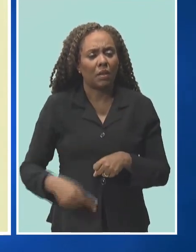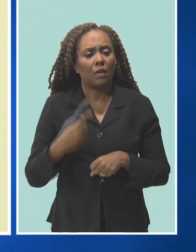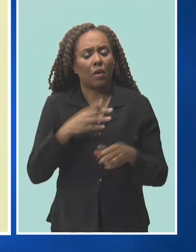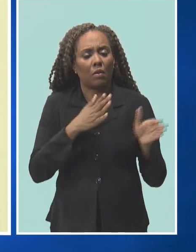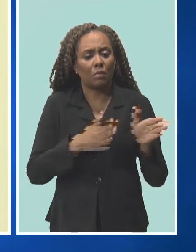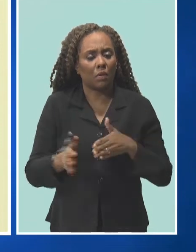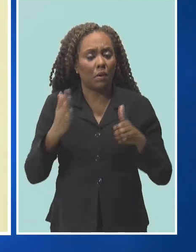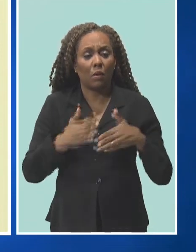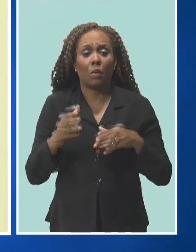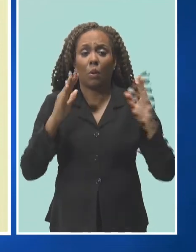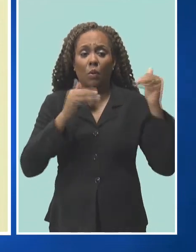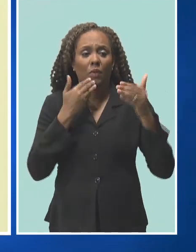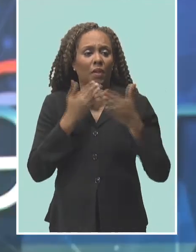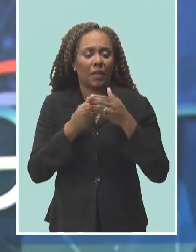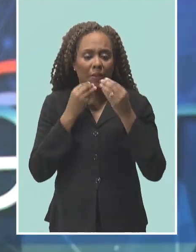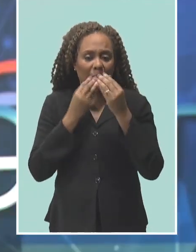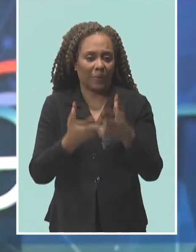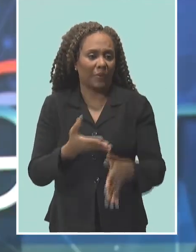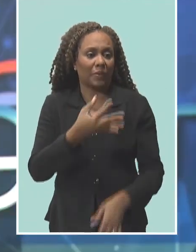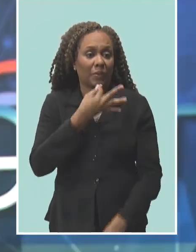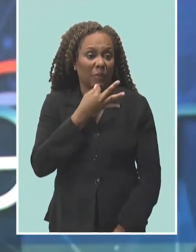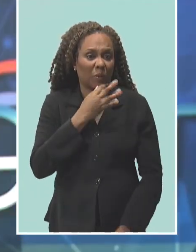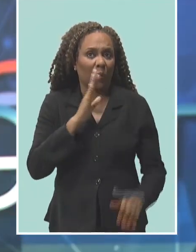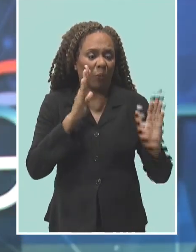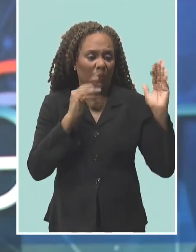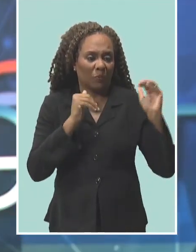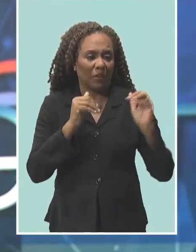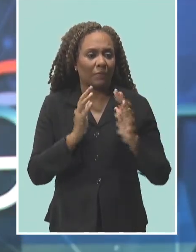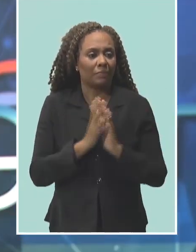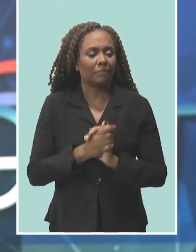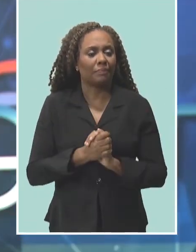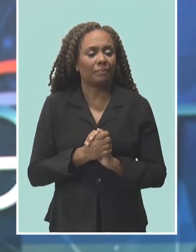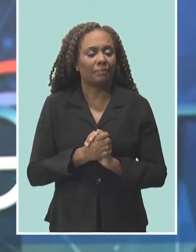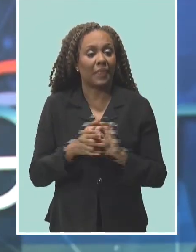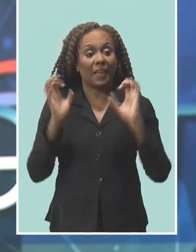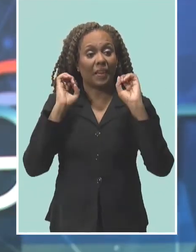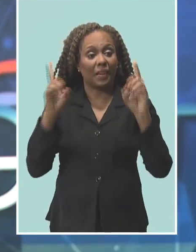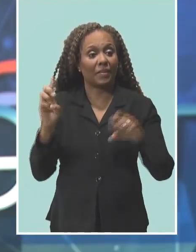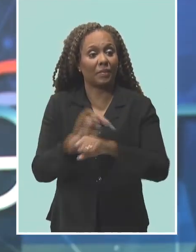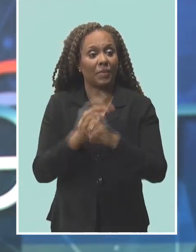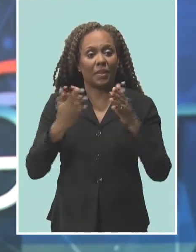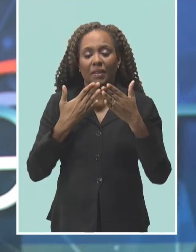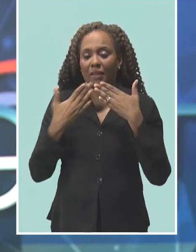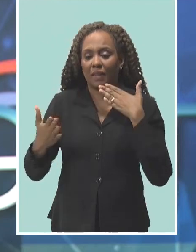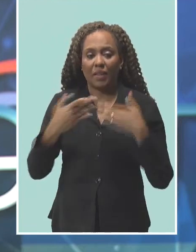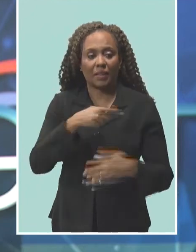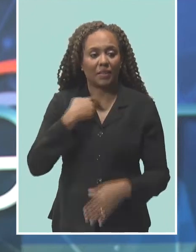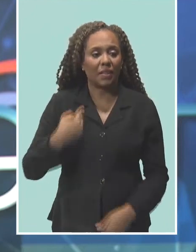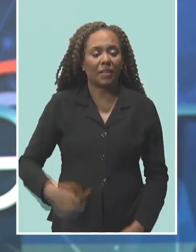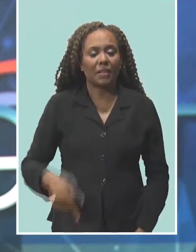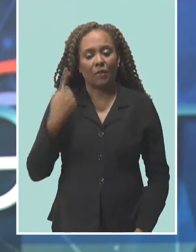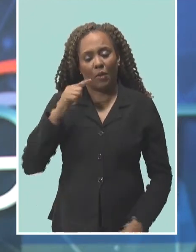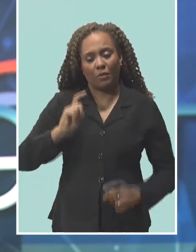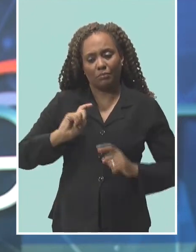come soon to them. And Education Minister Santia Bradshaw thanked the Chinese for the